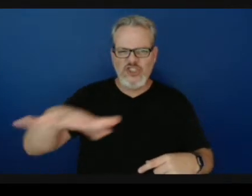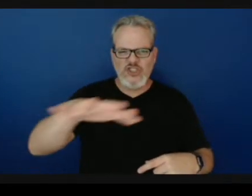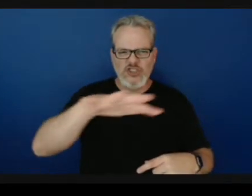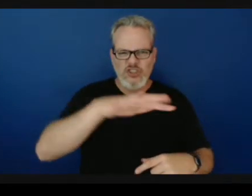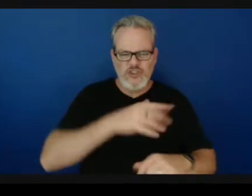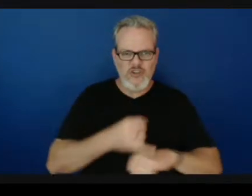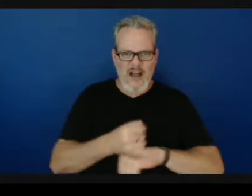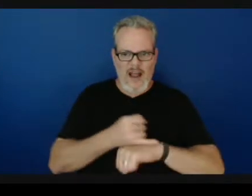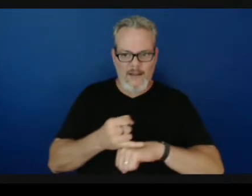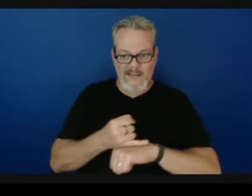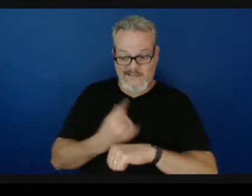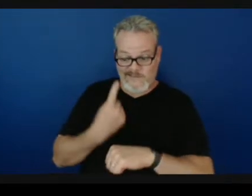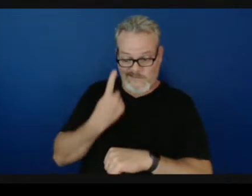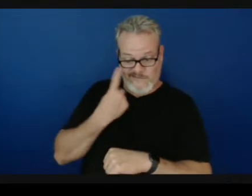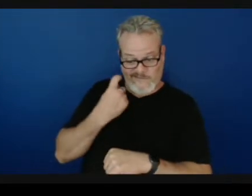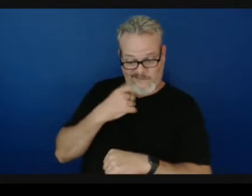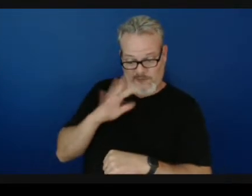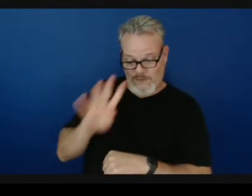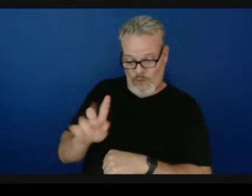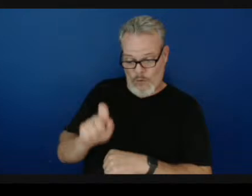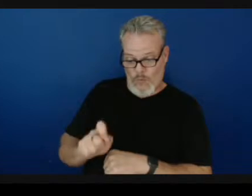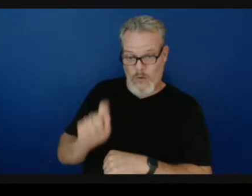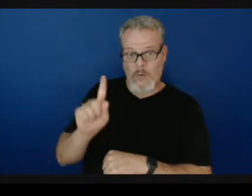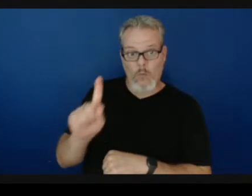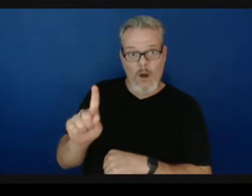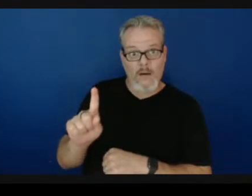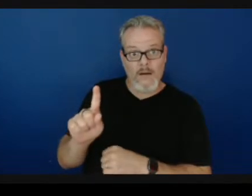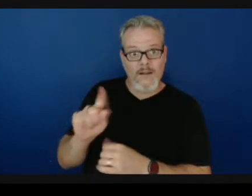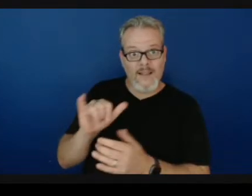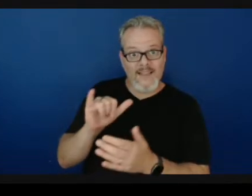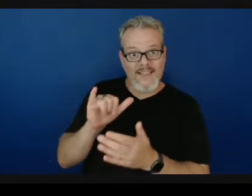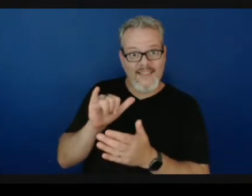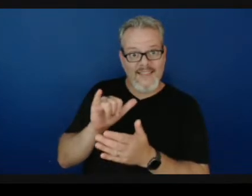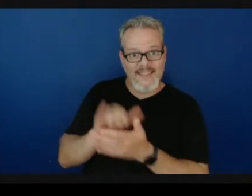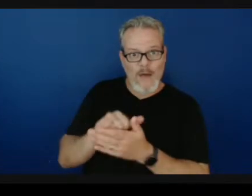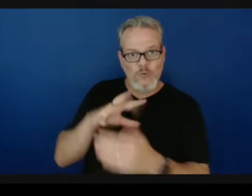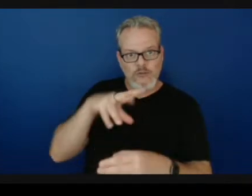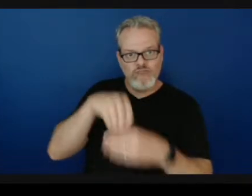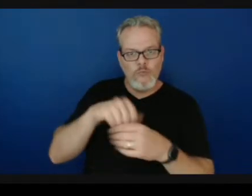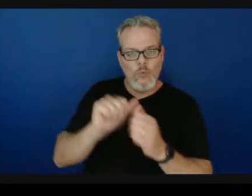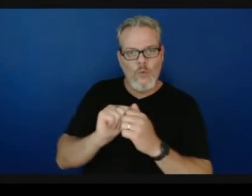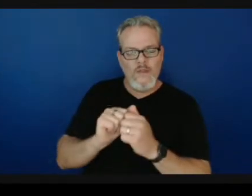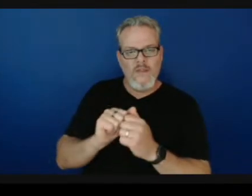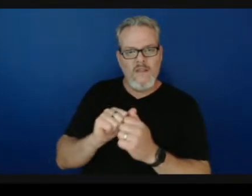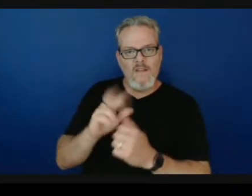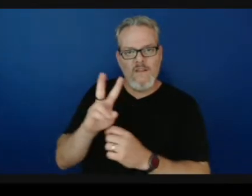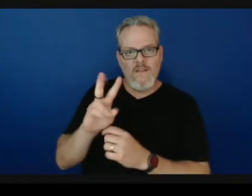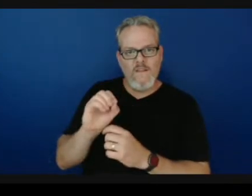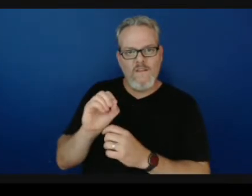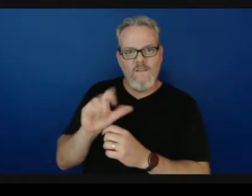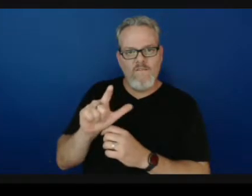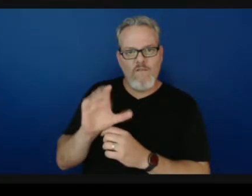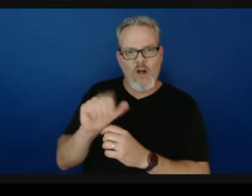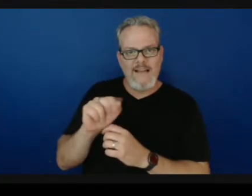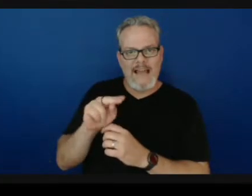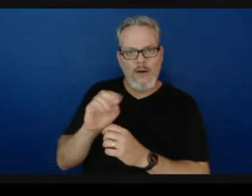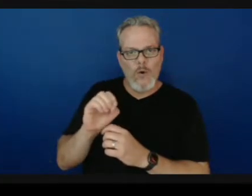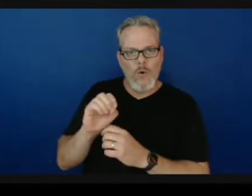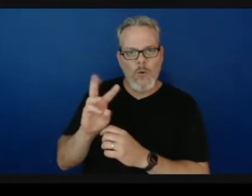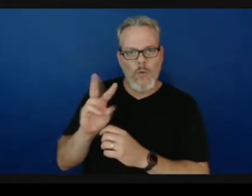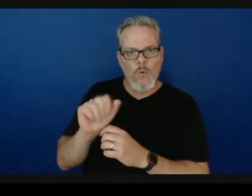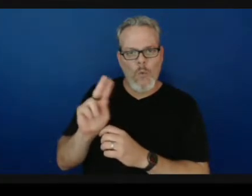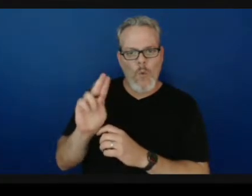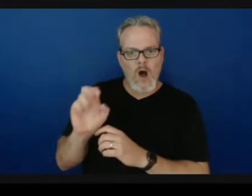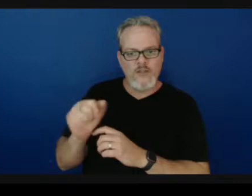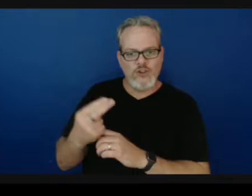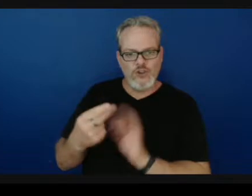that just occurred was a subject of Volcano Watch. So let me put that on the screen here right now for you